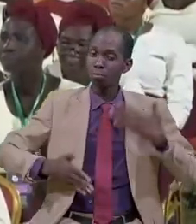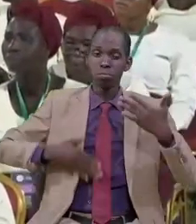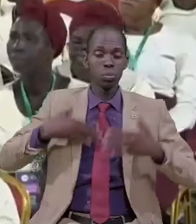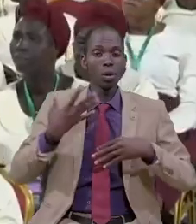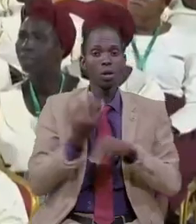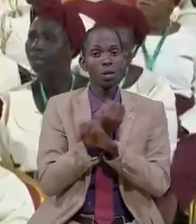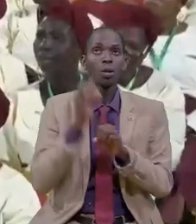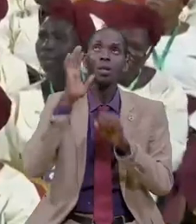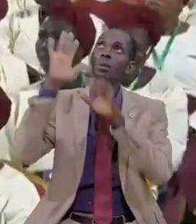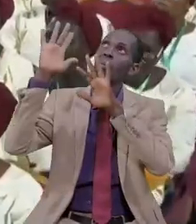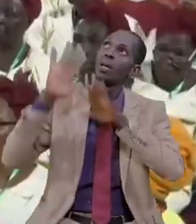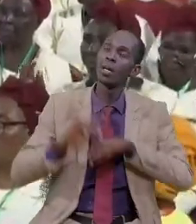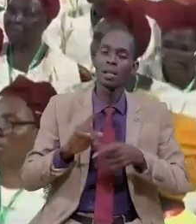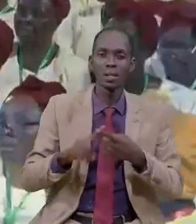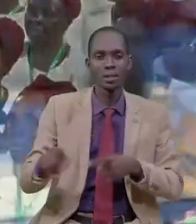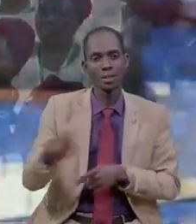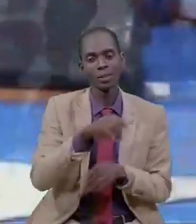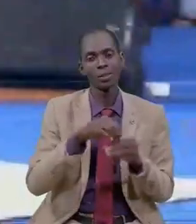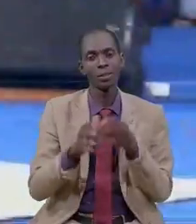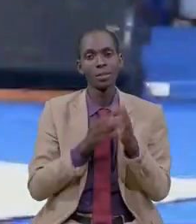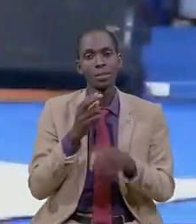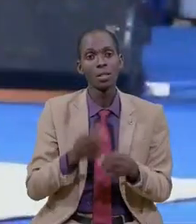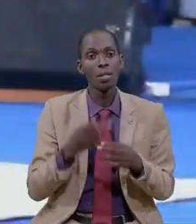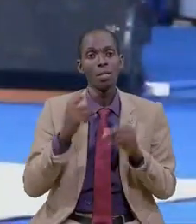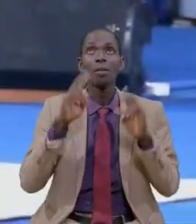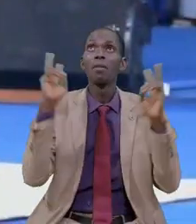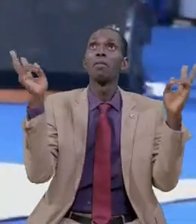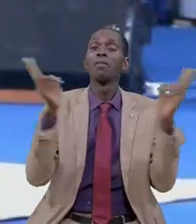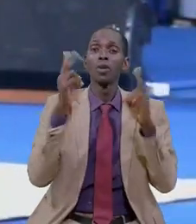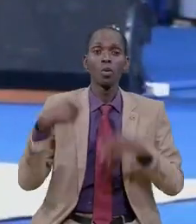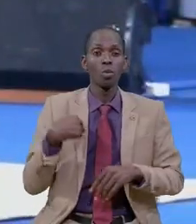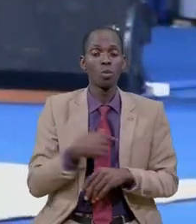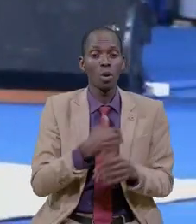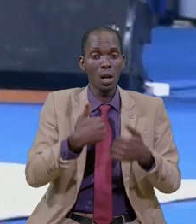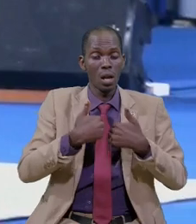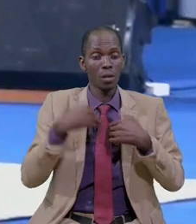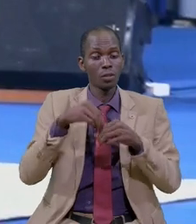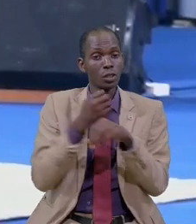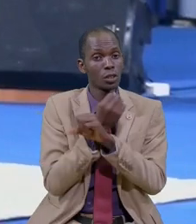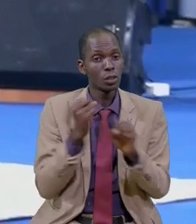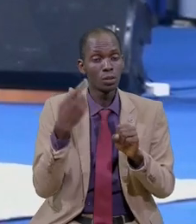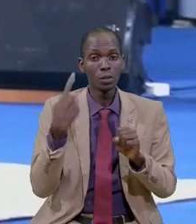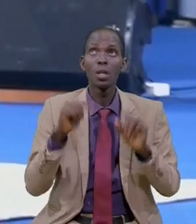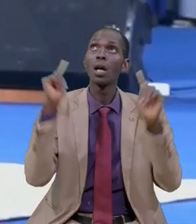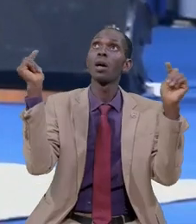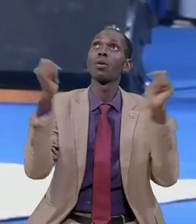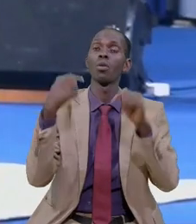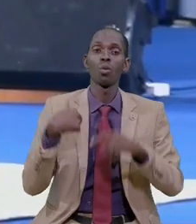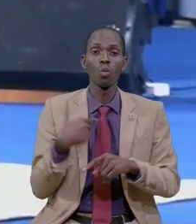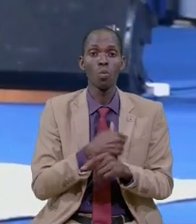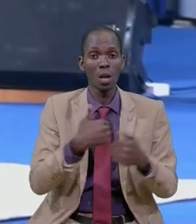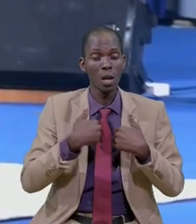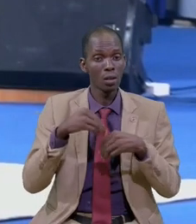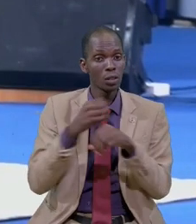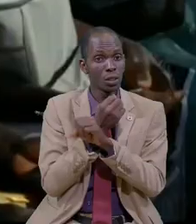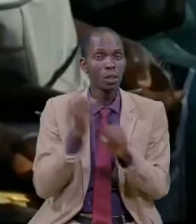come to you. La joie du salut viendra the pour victory toi. Victory we have in salvation, the triumph we have in salvation will come